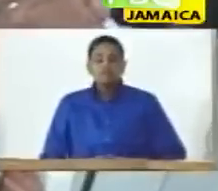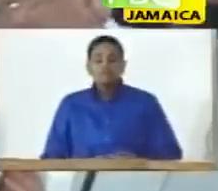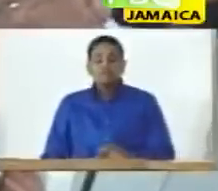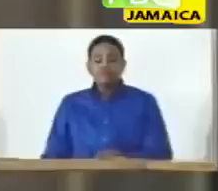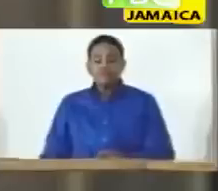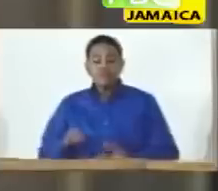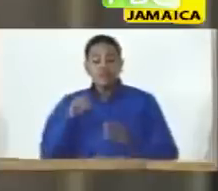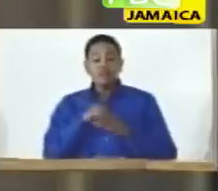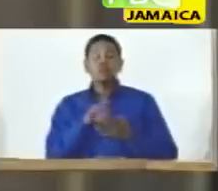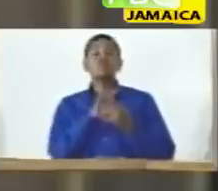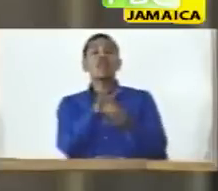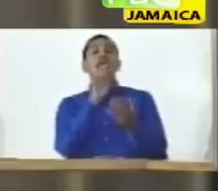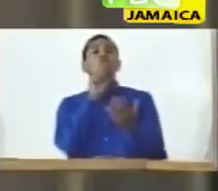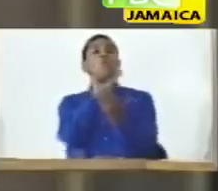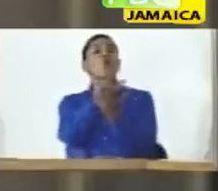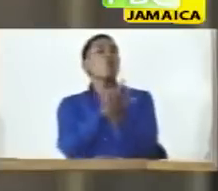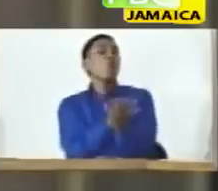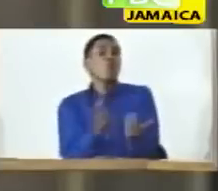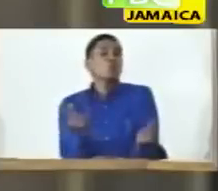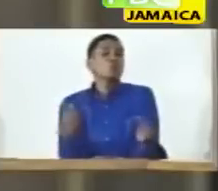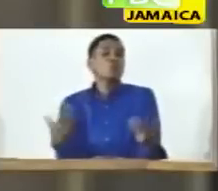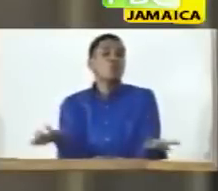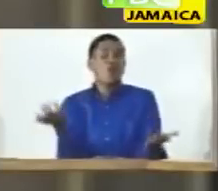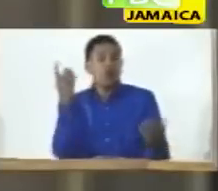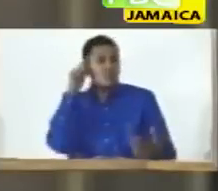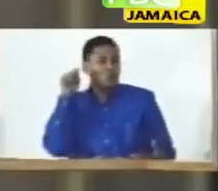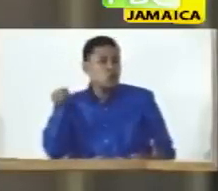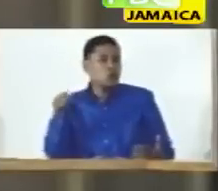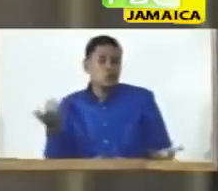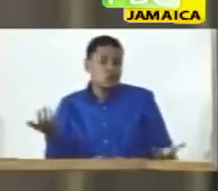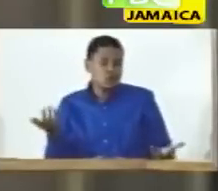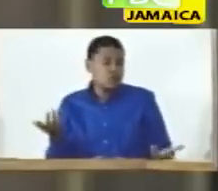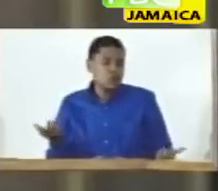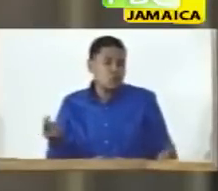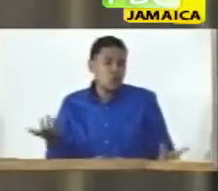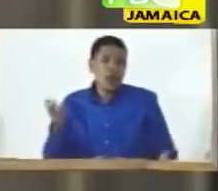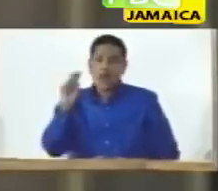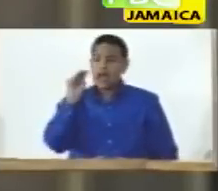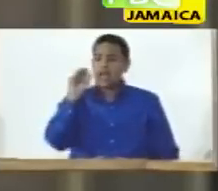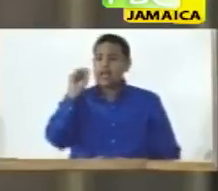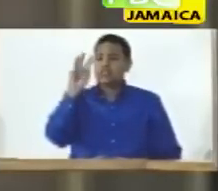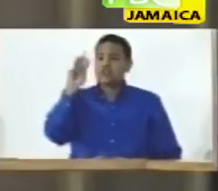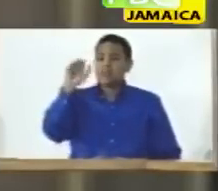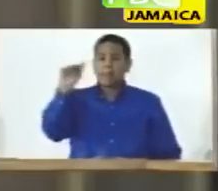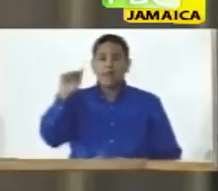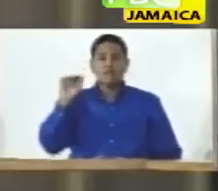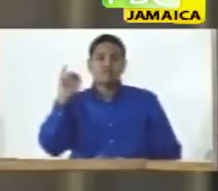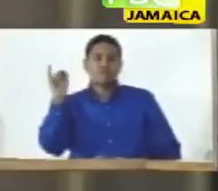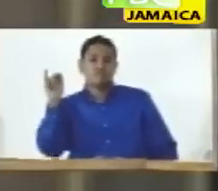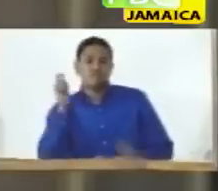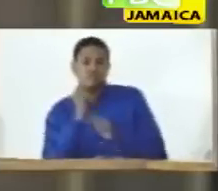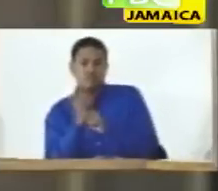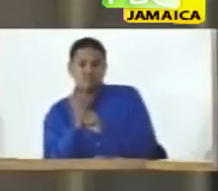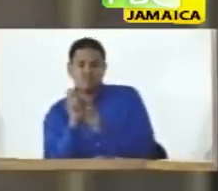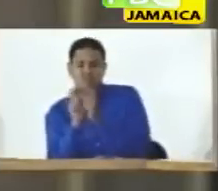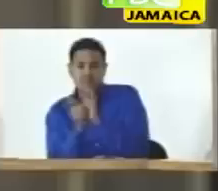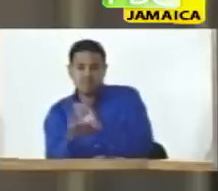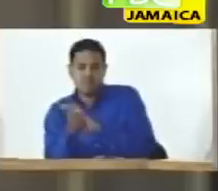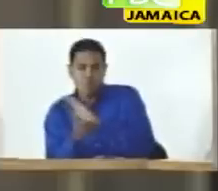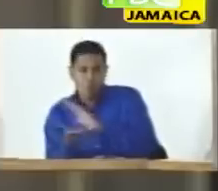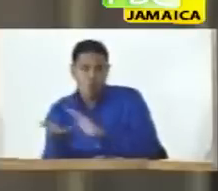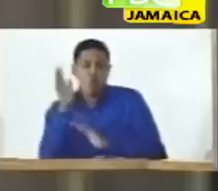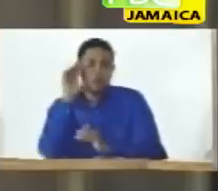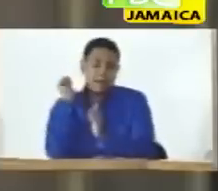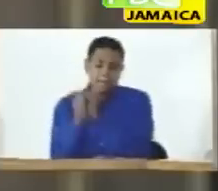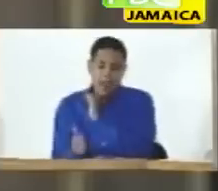In terms of legislative priorities, the National Solid Waste Management Amendment Bill is expected to be